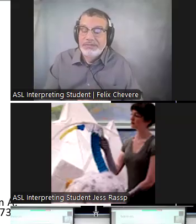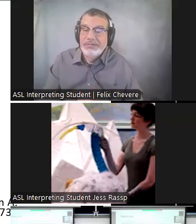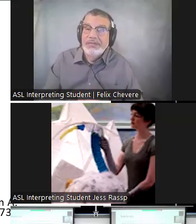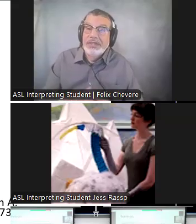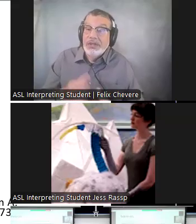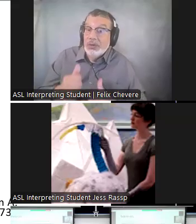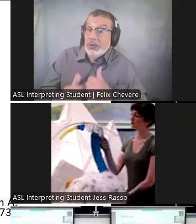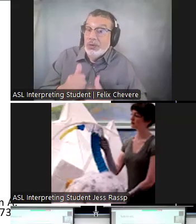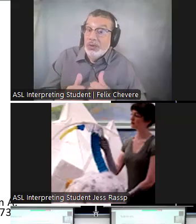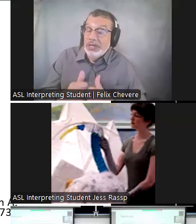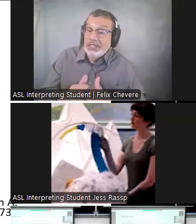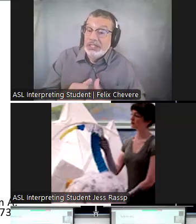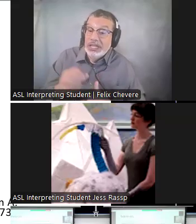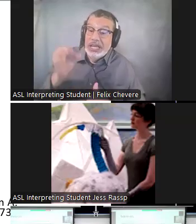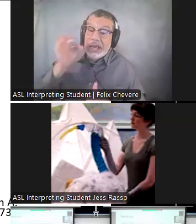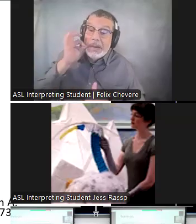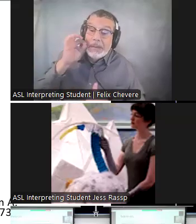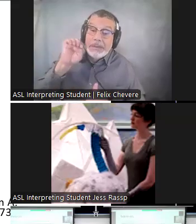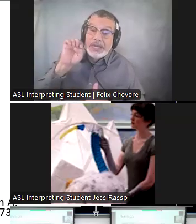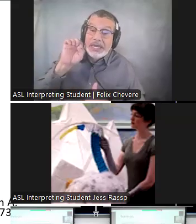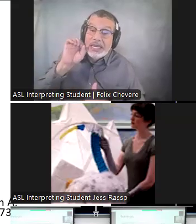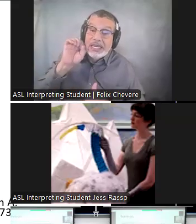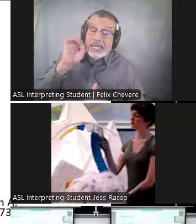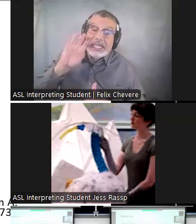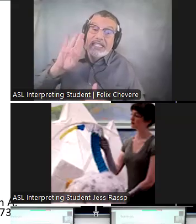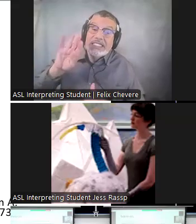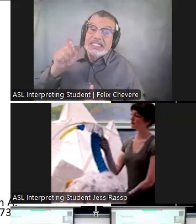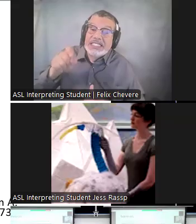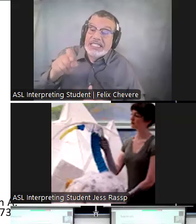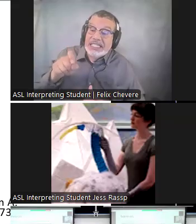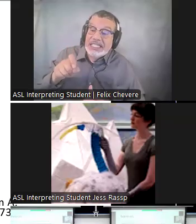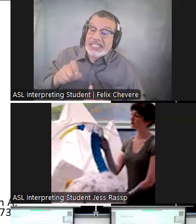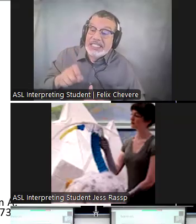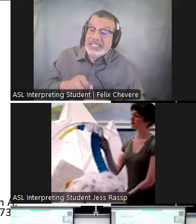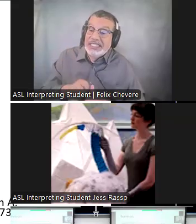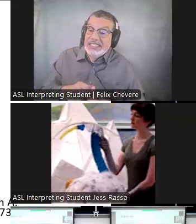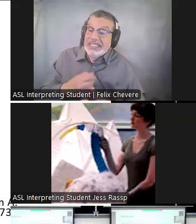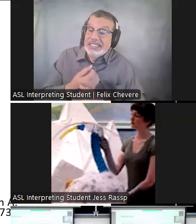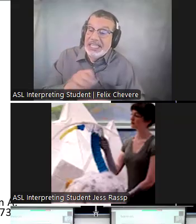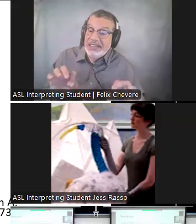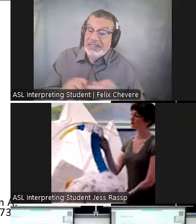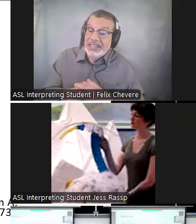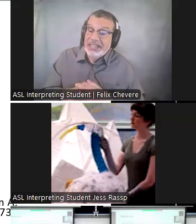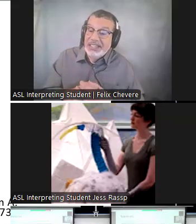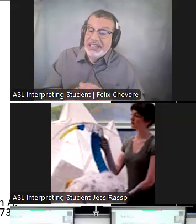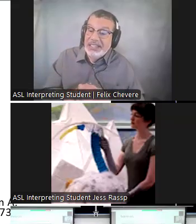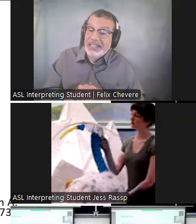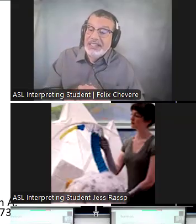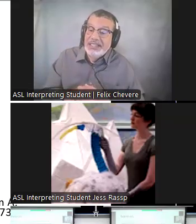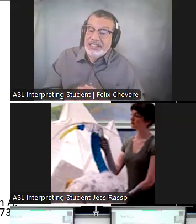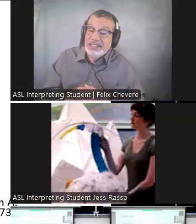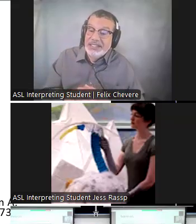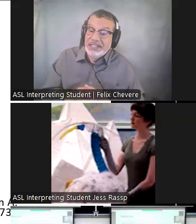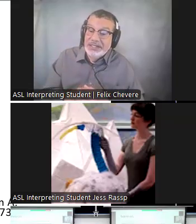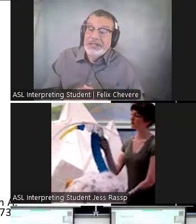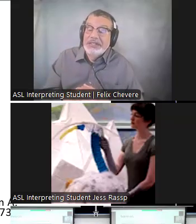bees do need saving. Very cool. And so thank you for everyone that's here and online. If you haven't done so already, there's a